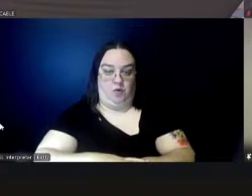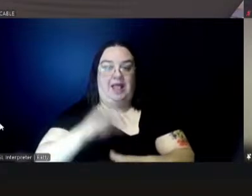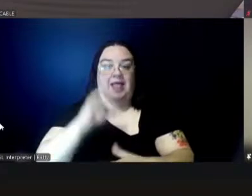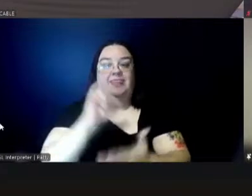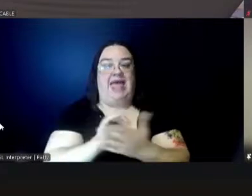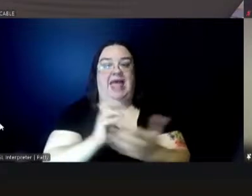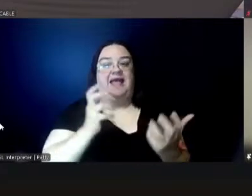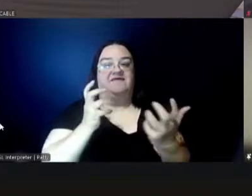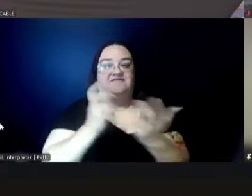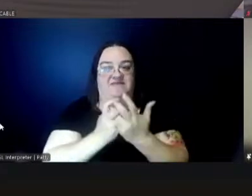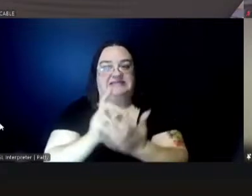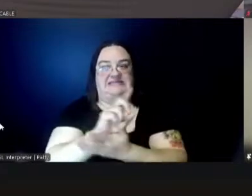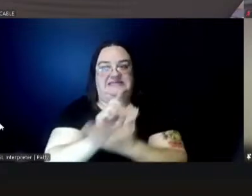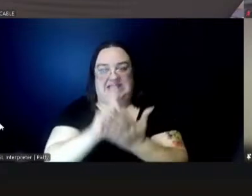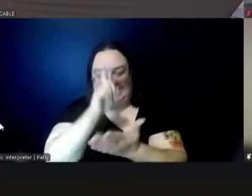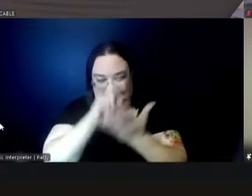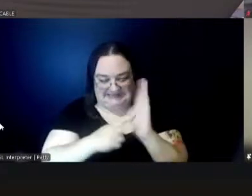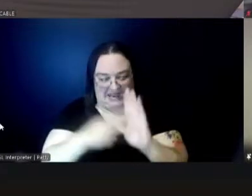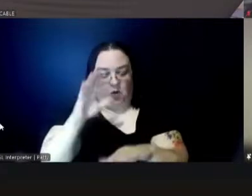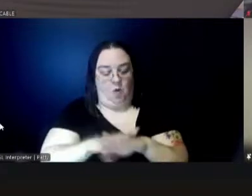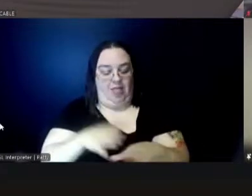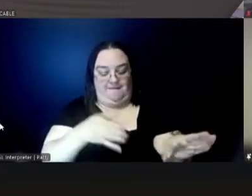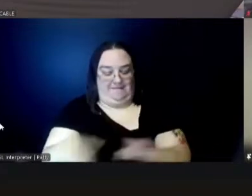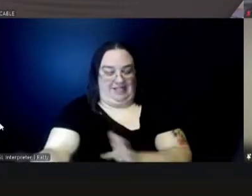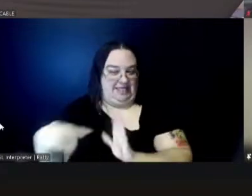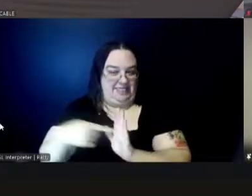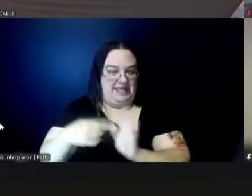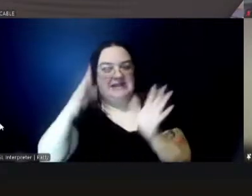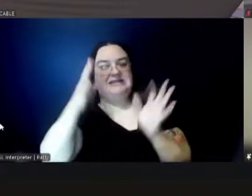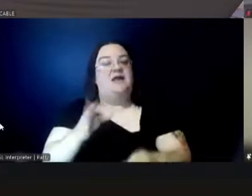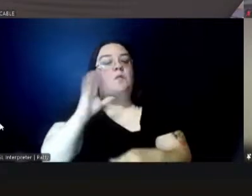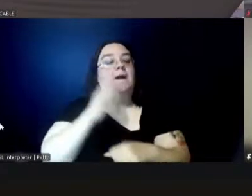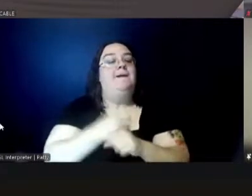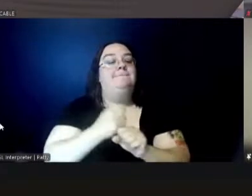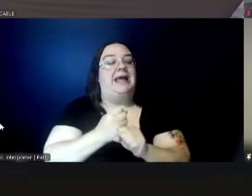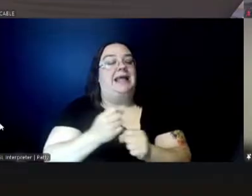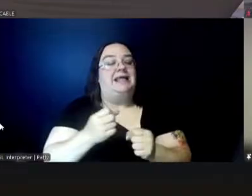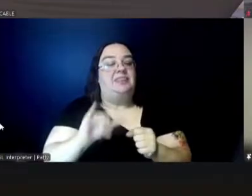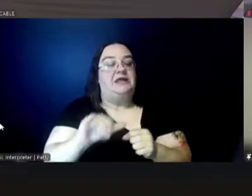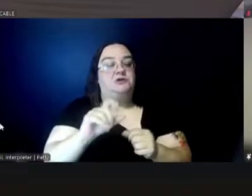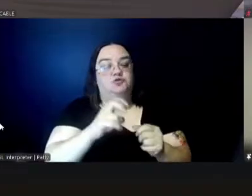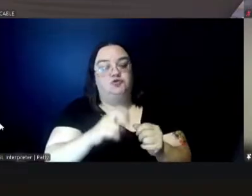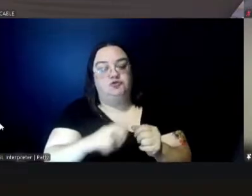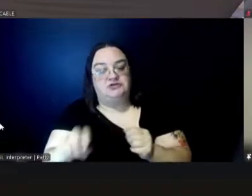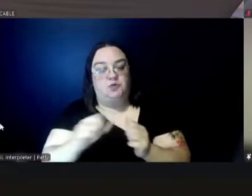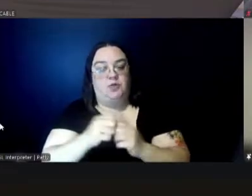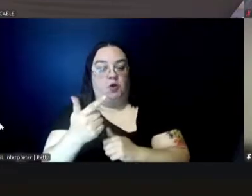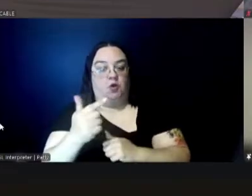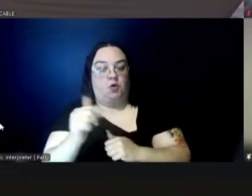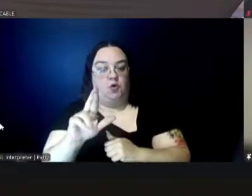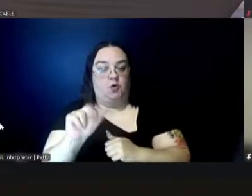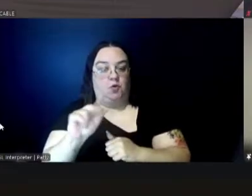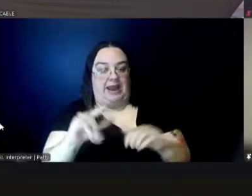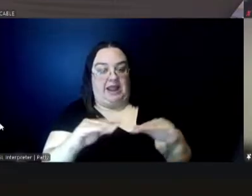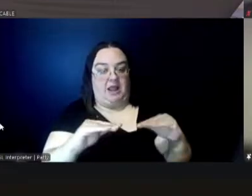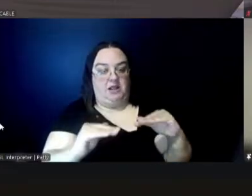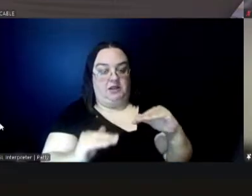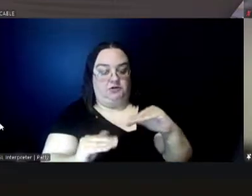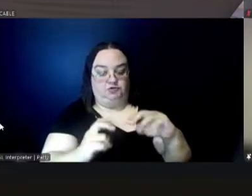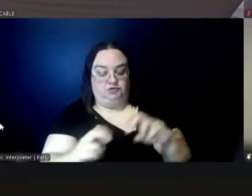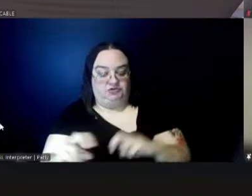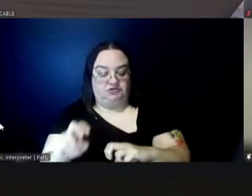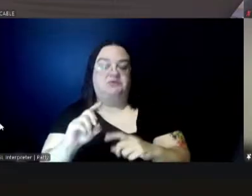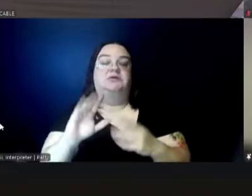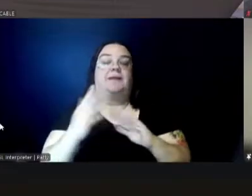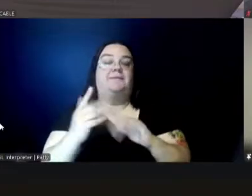the plans. It will definitely help ease the transition of the grading. than what's shown out or what is seen out there on the field right